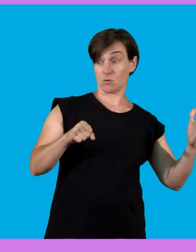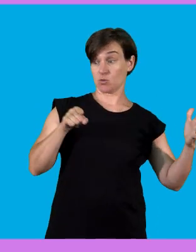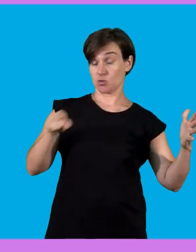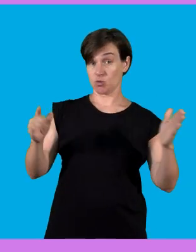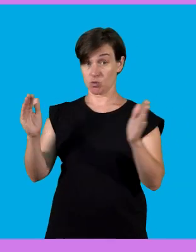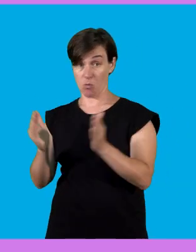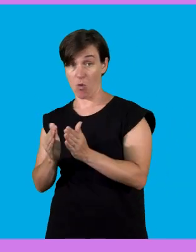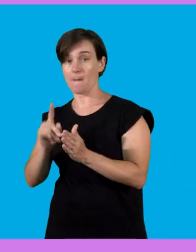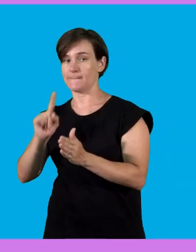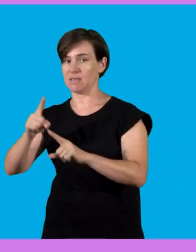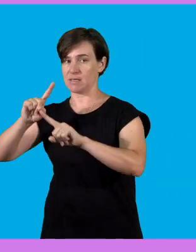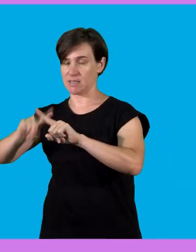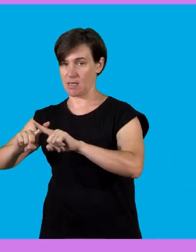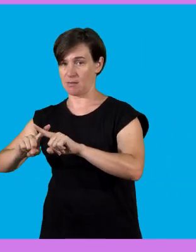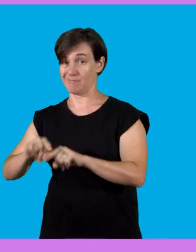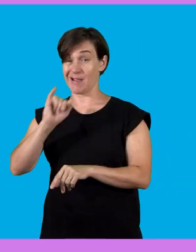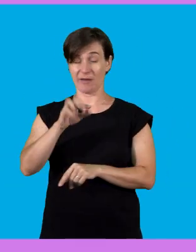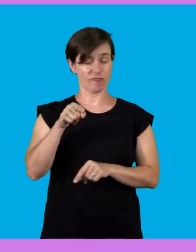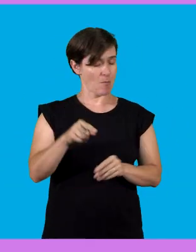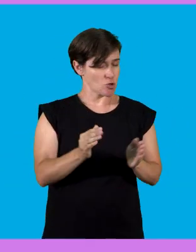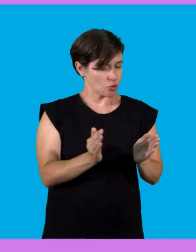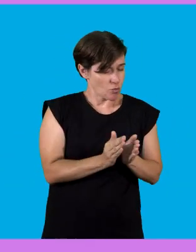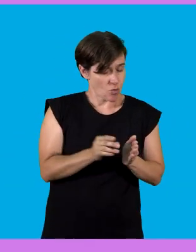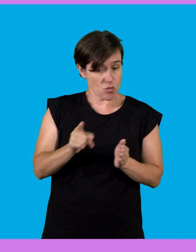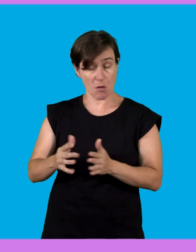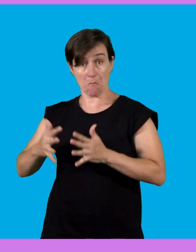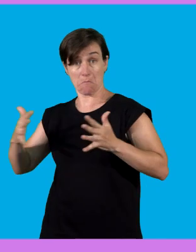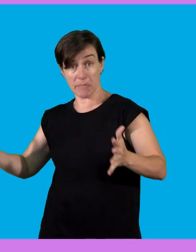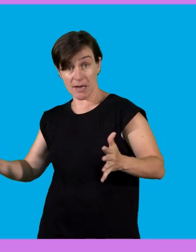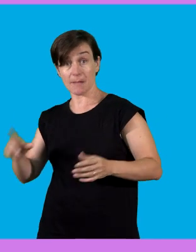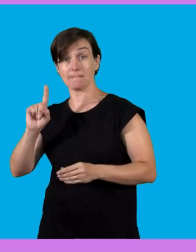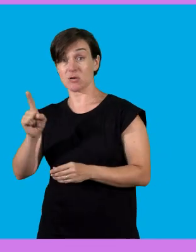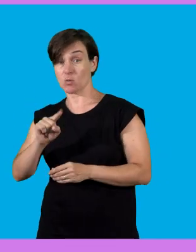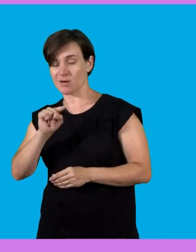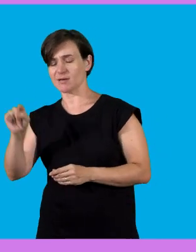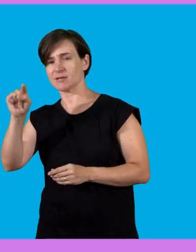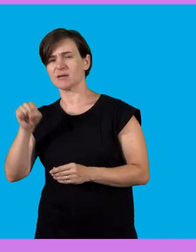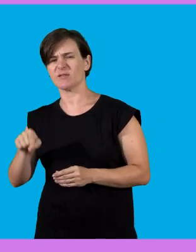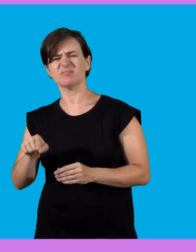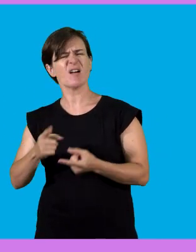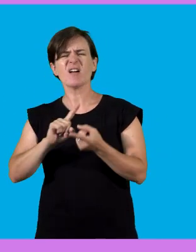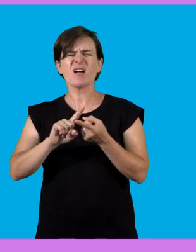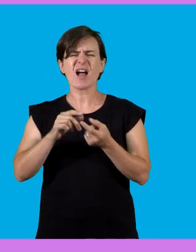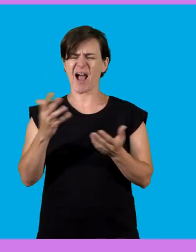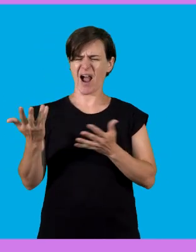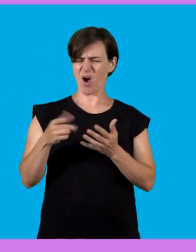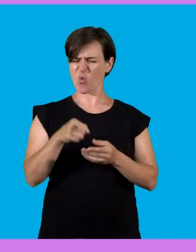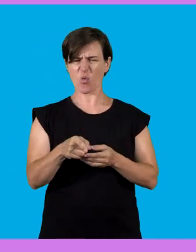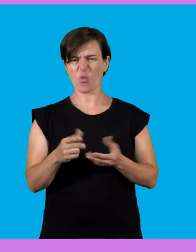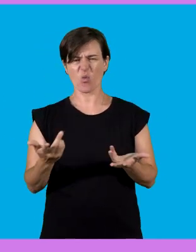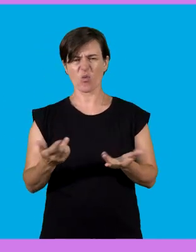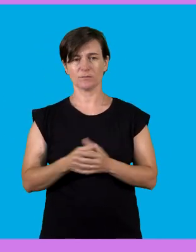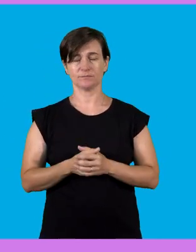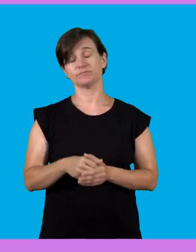we times, and from small to big, we divide. Where does that come from? Let's look at